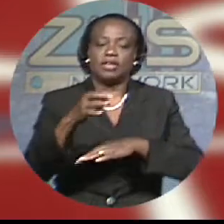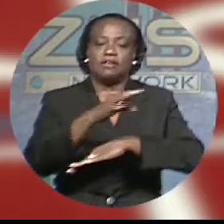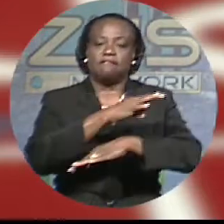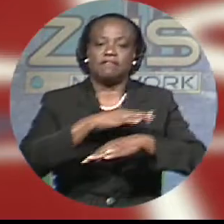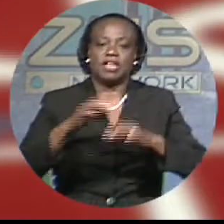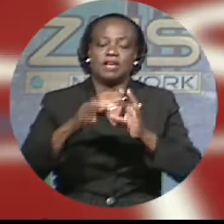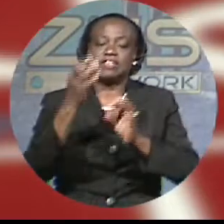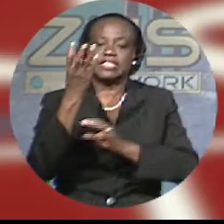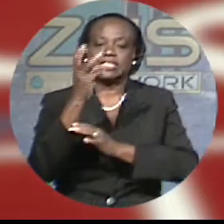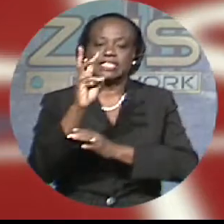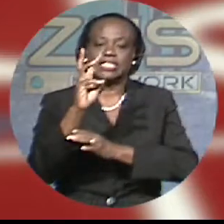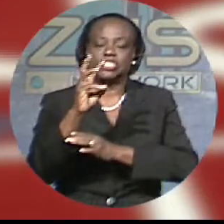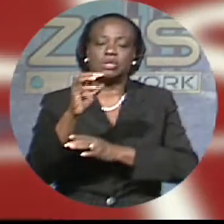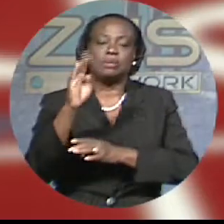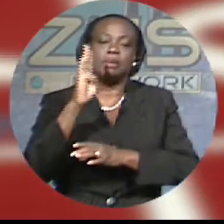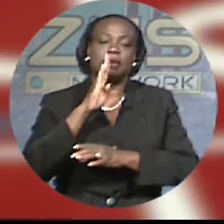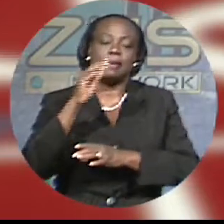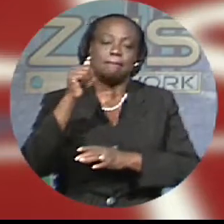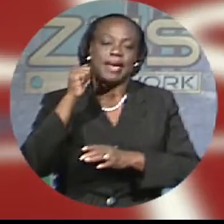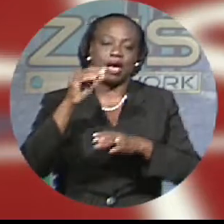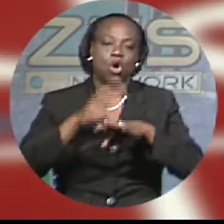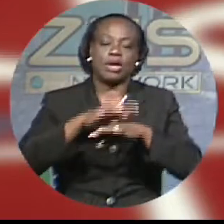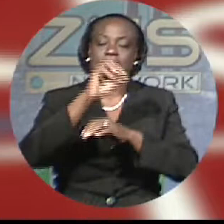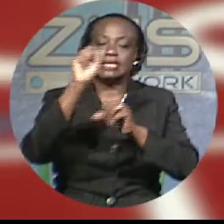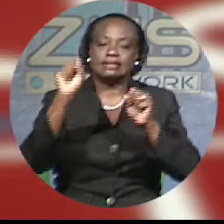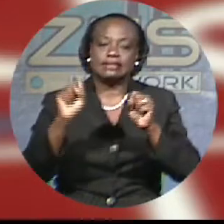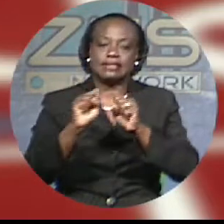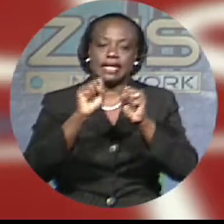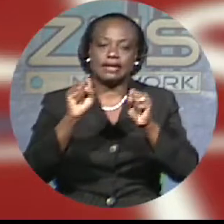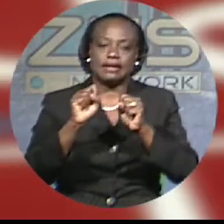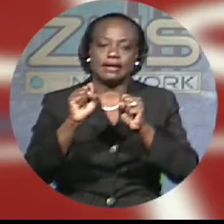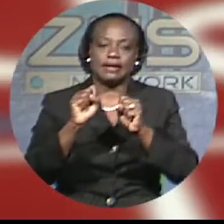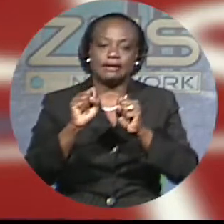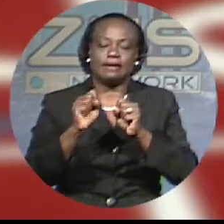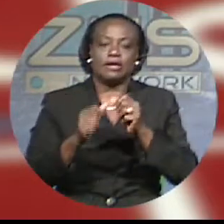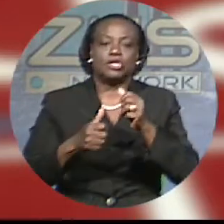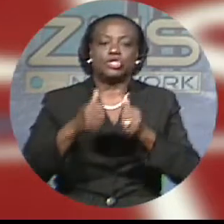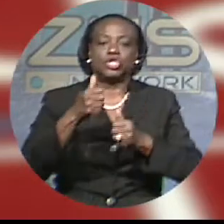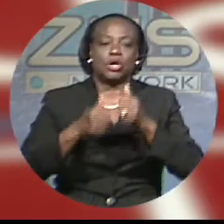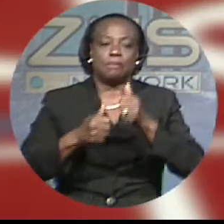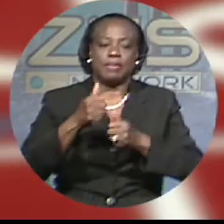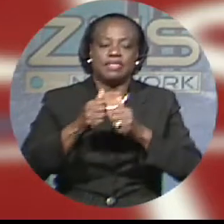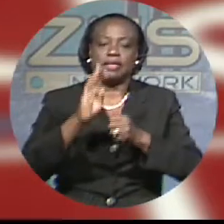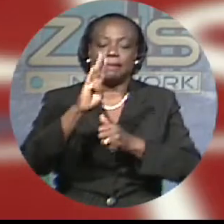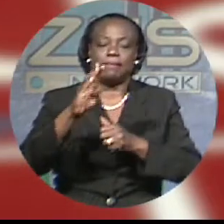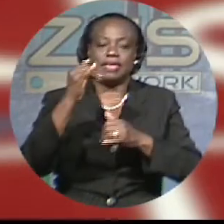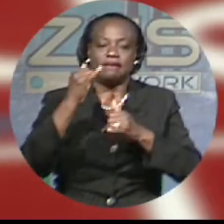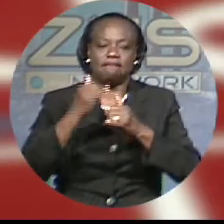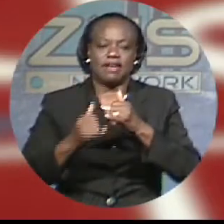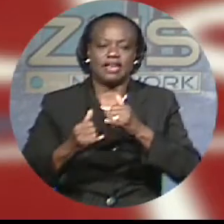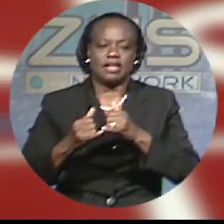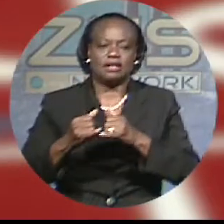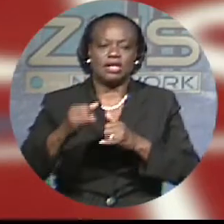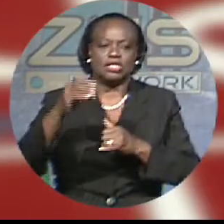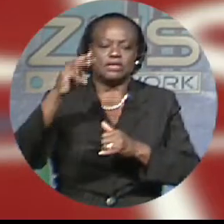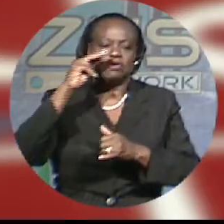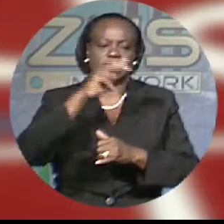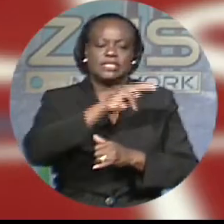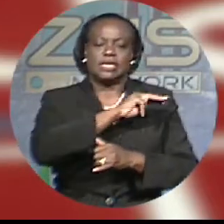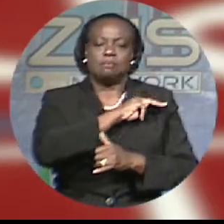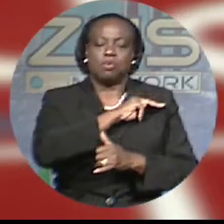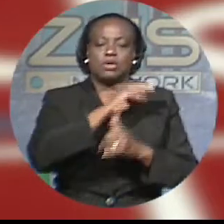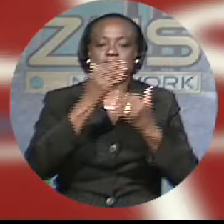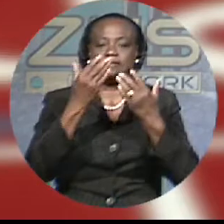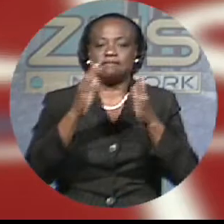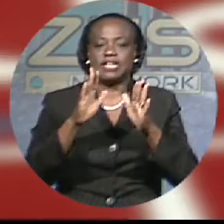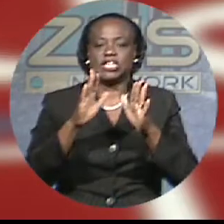and she'll be back out again on Saturday to contest the B final. Up next was Devonte Mott in the prelims of the men's 110 hurdles. He finished